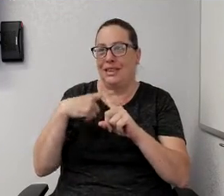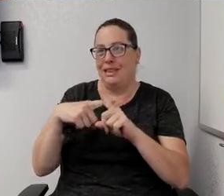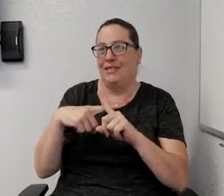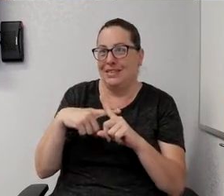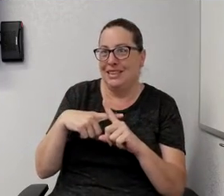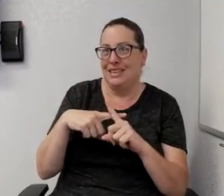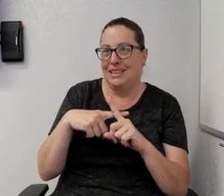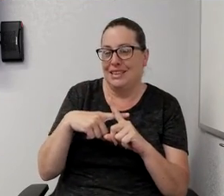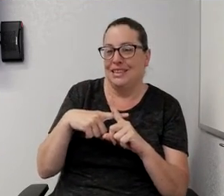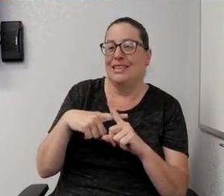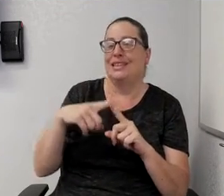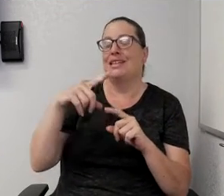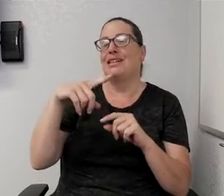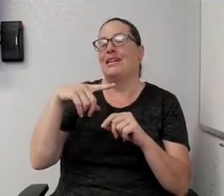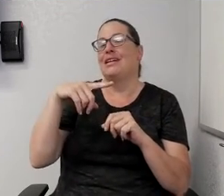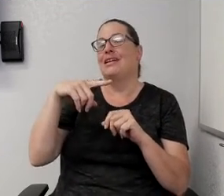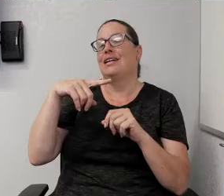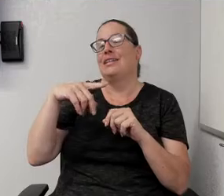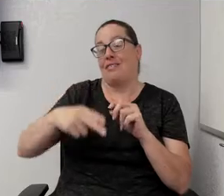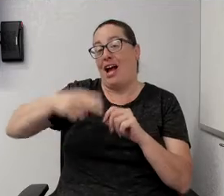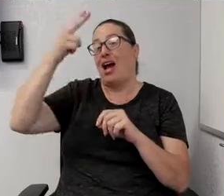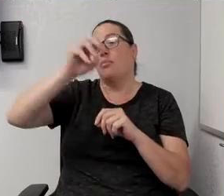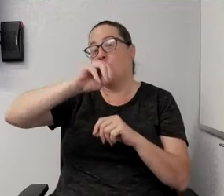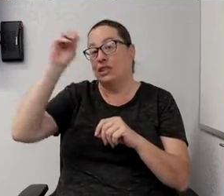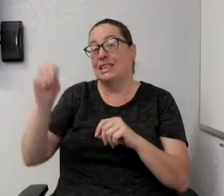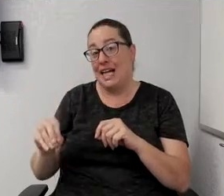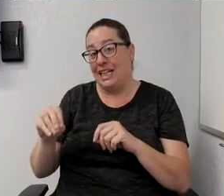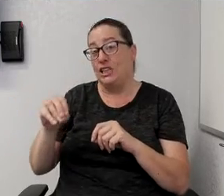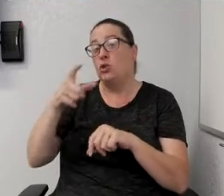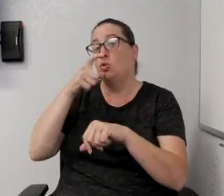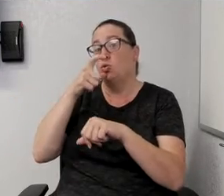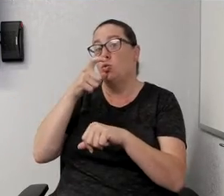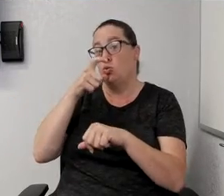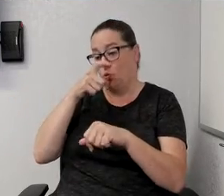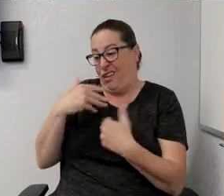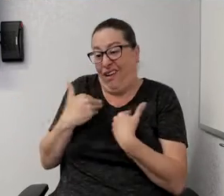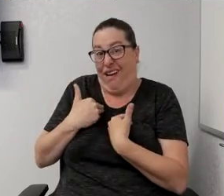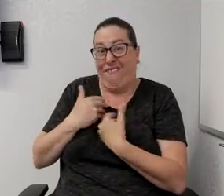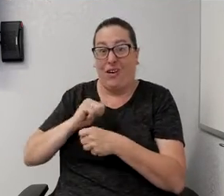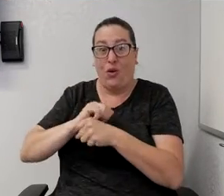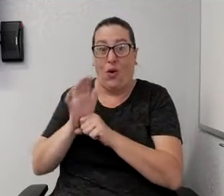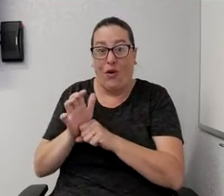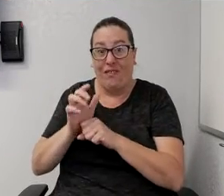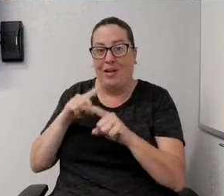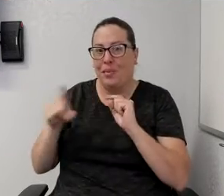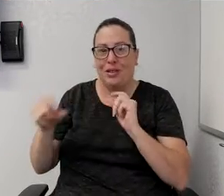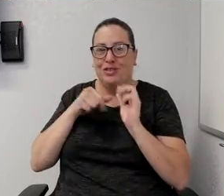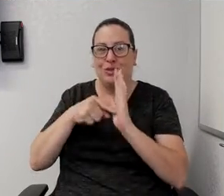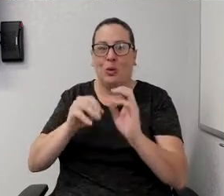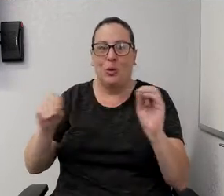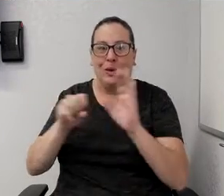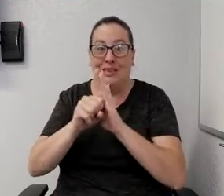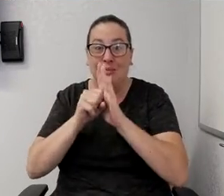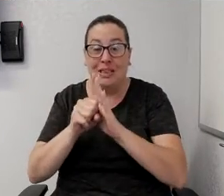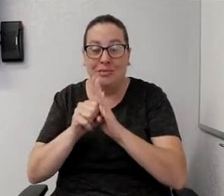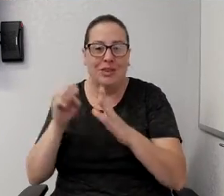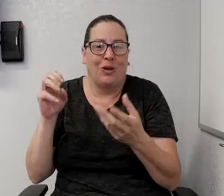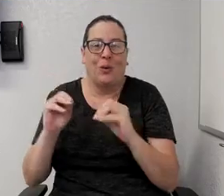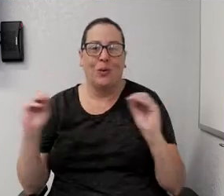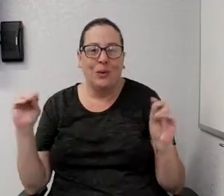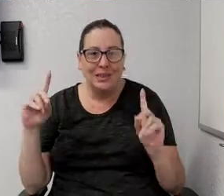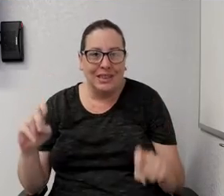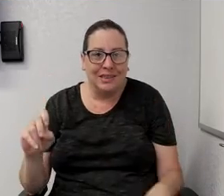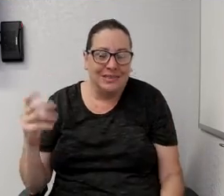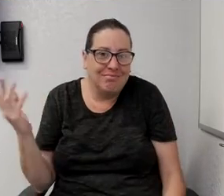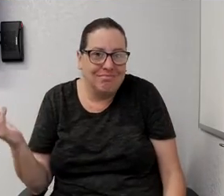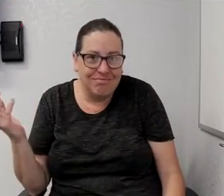percentage are actually infected but are completely asymptomatic, so they're not being tested. Right. So, we continue